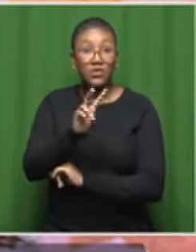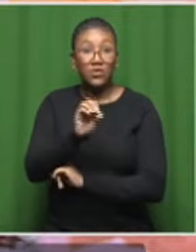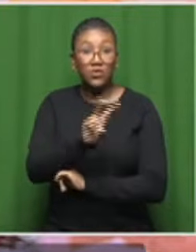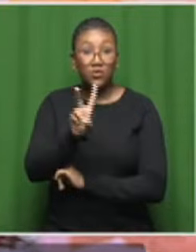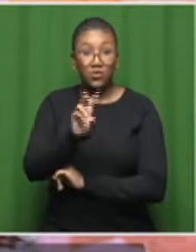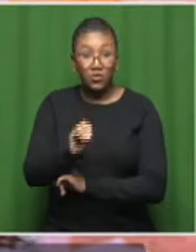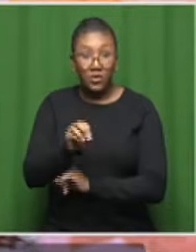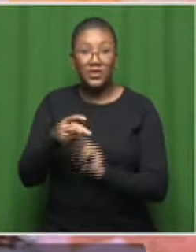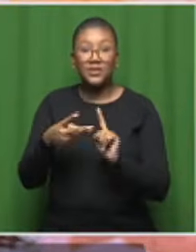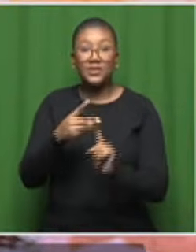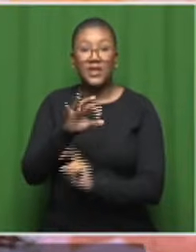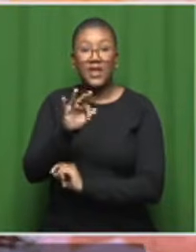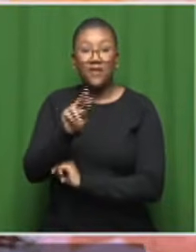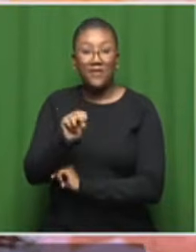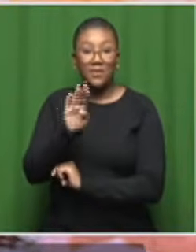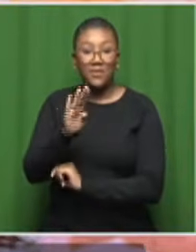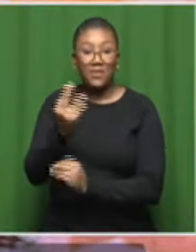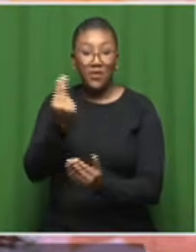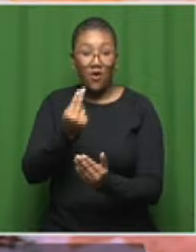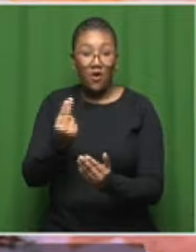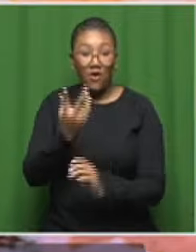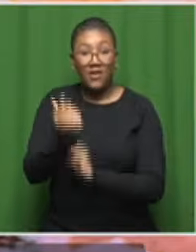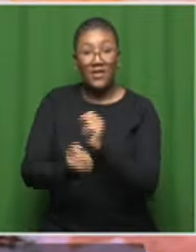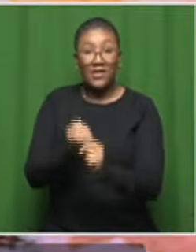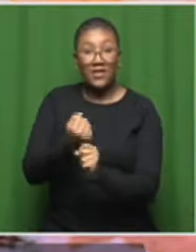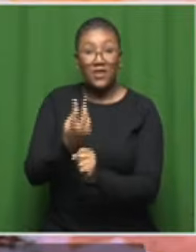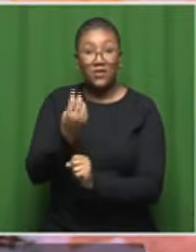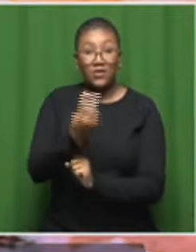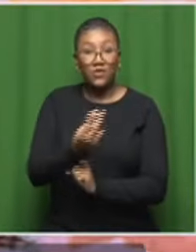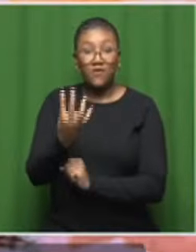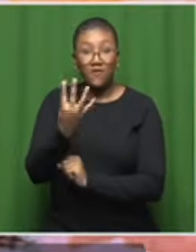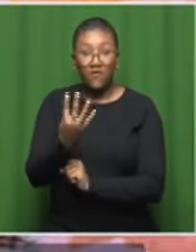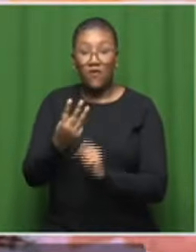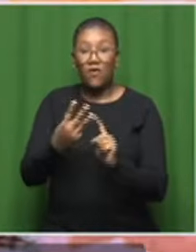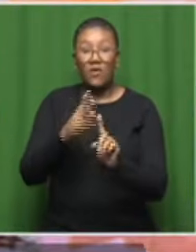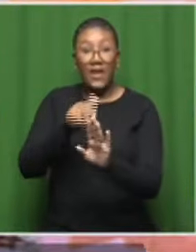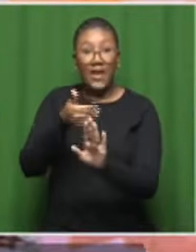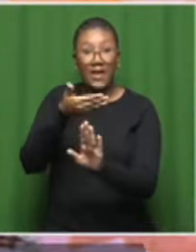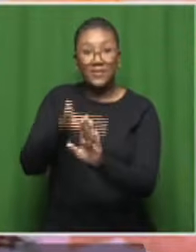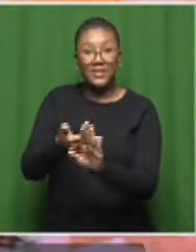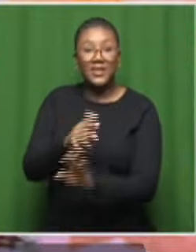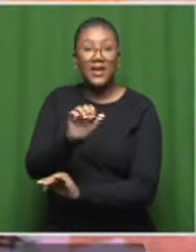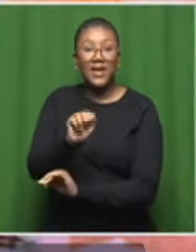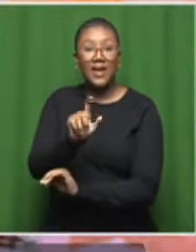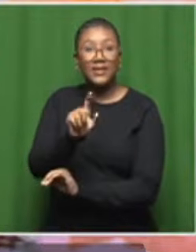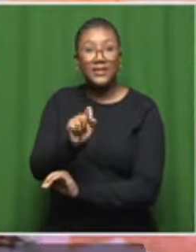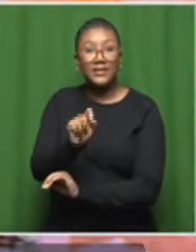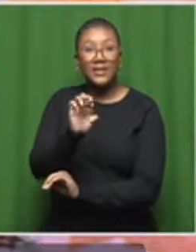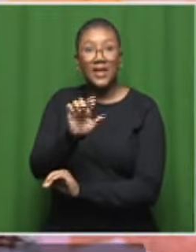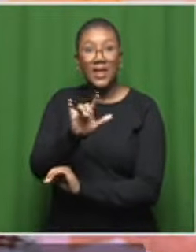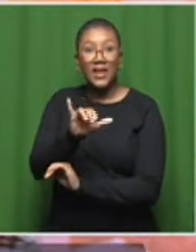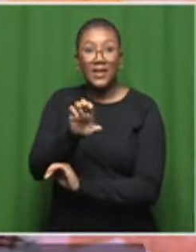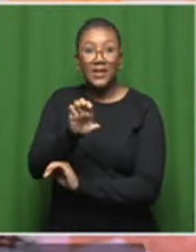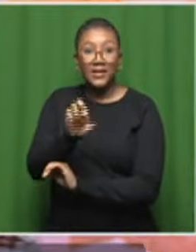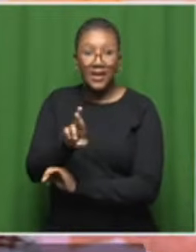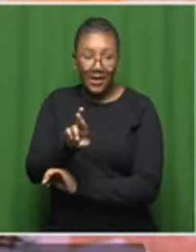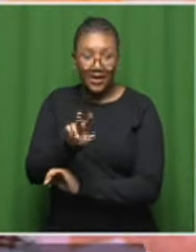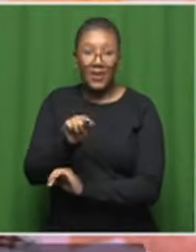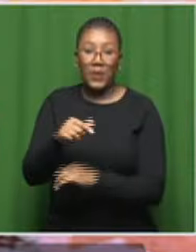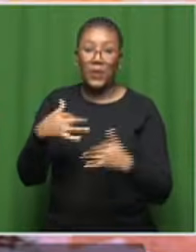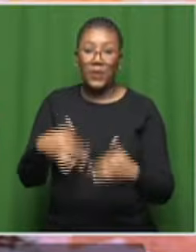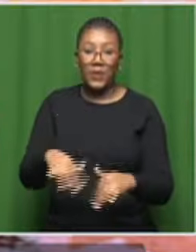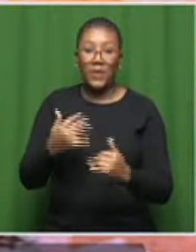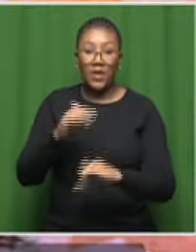in 2024, and ABSA L'atelier in 2024 as well. So she now joins us this morning virtually as we explore more